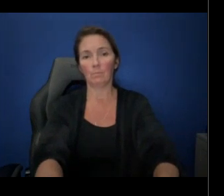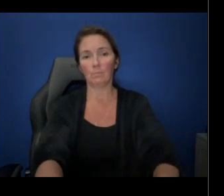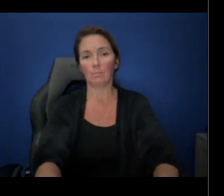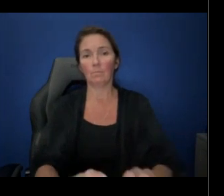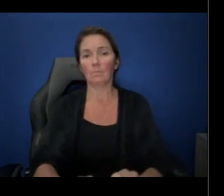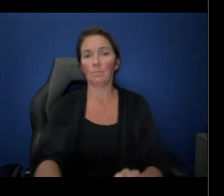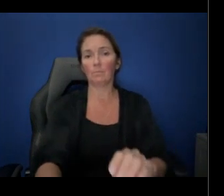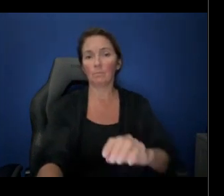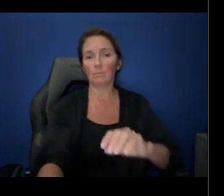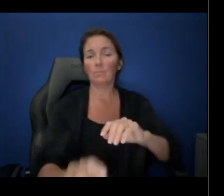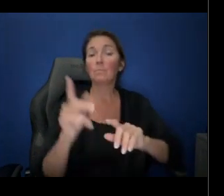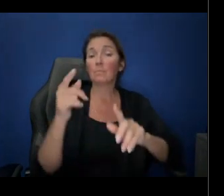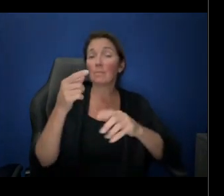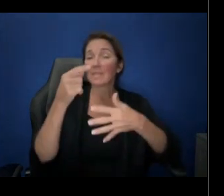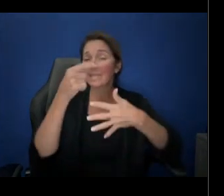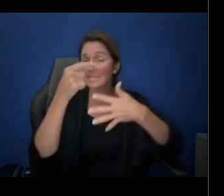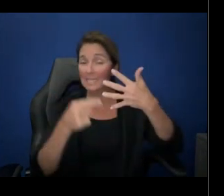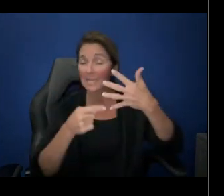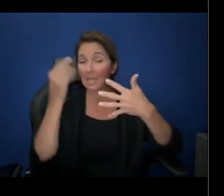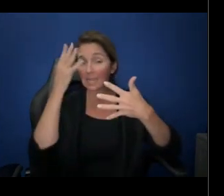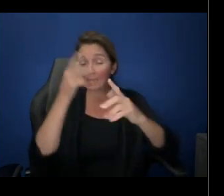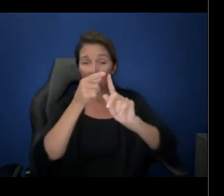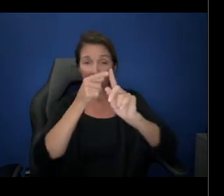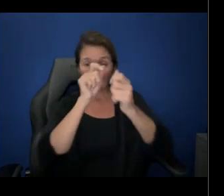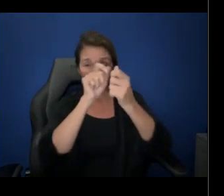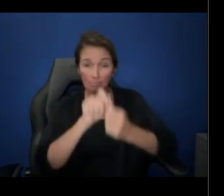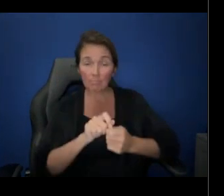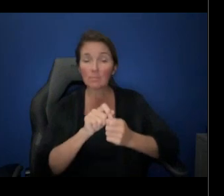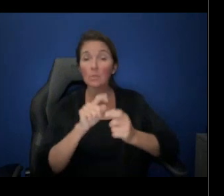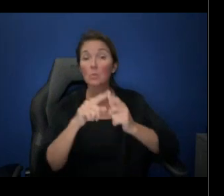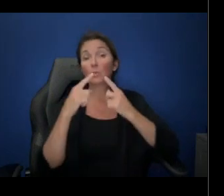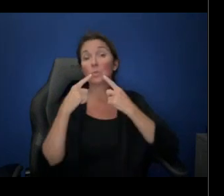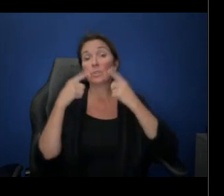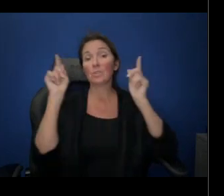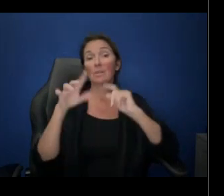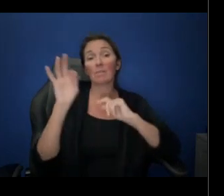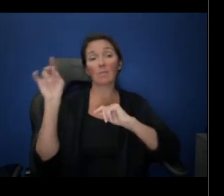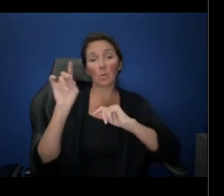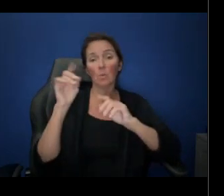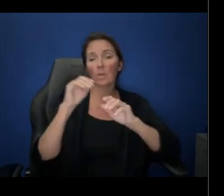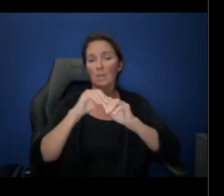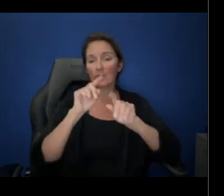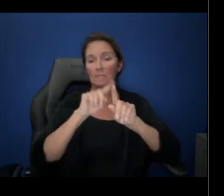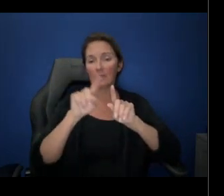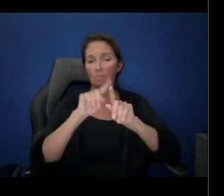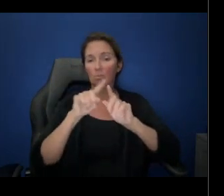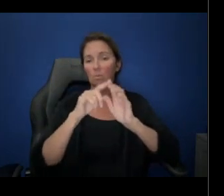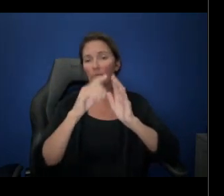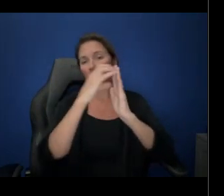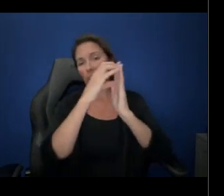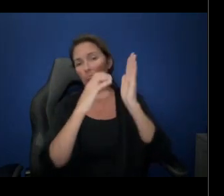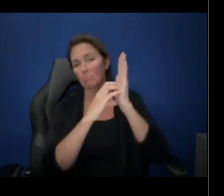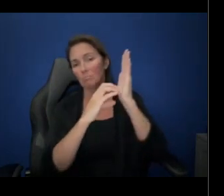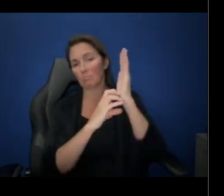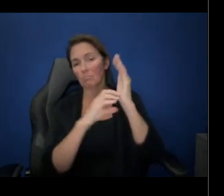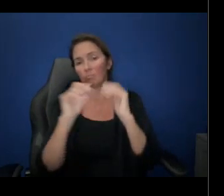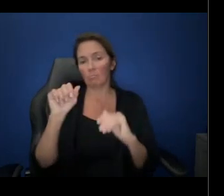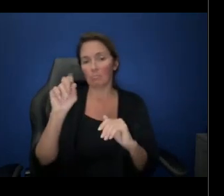Detailed specifications to achieve this are found in applicable sections of ANSI